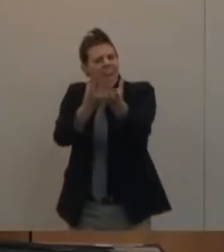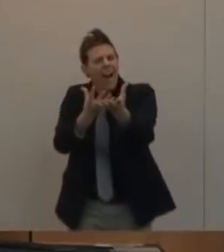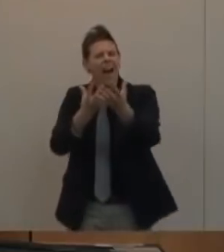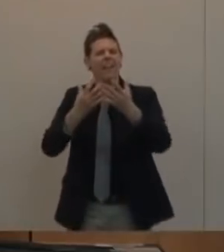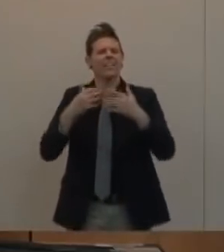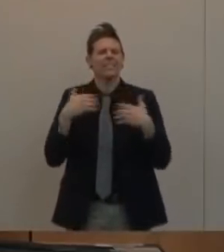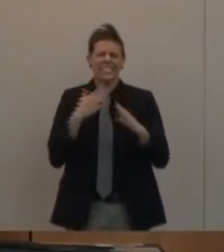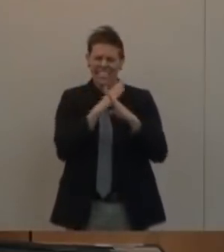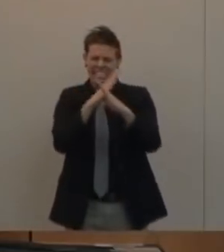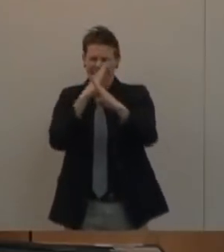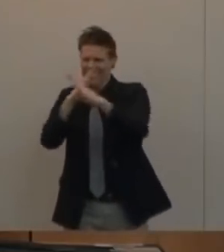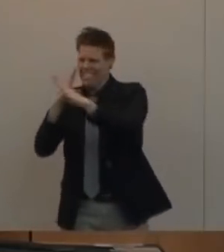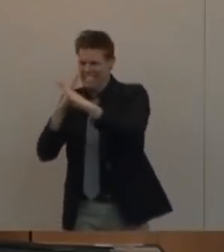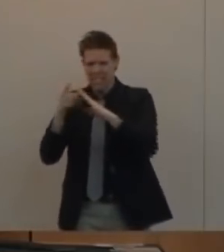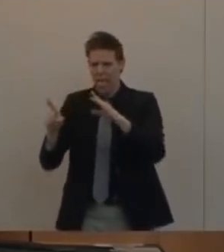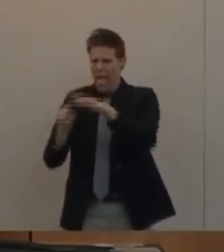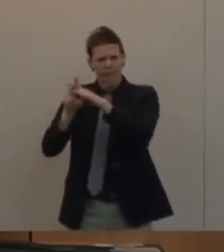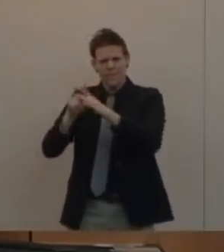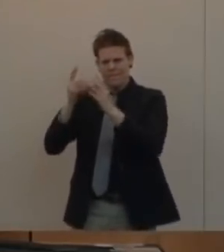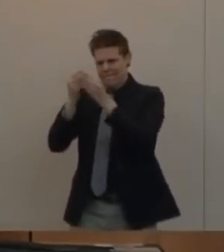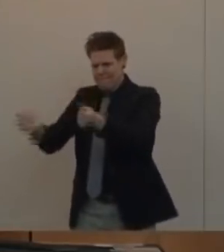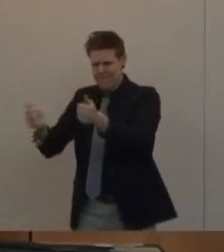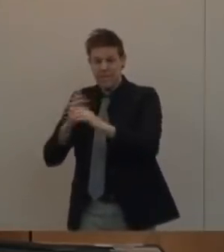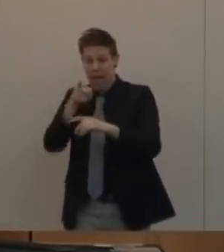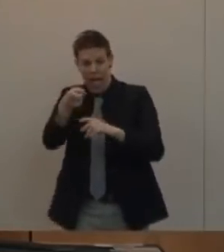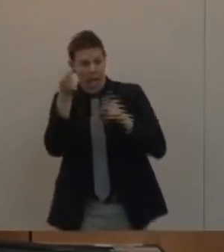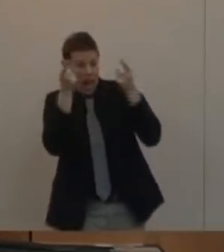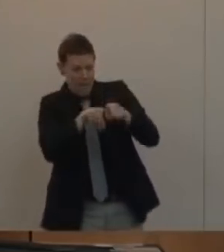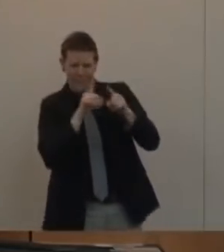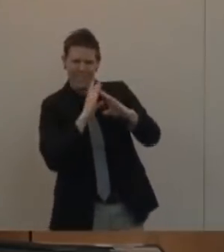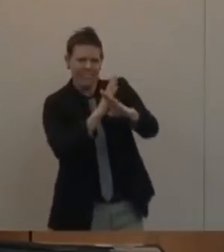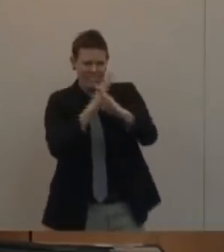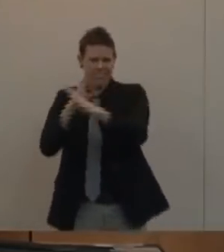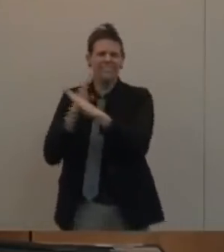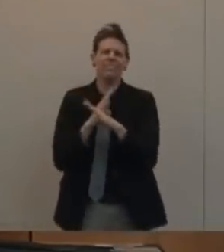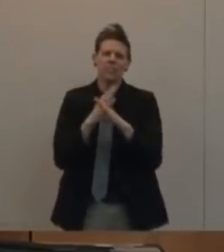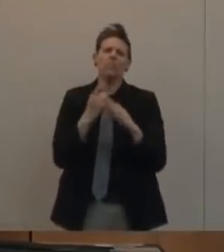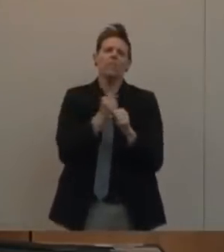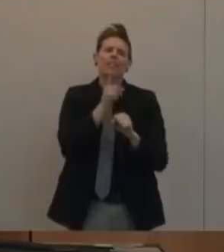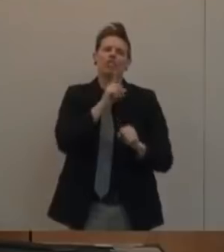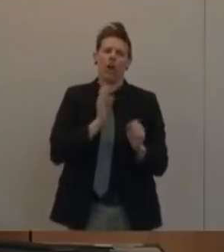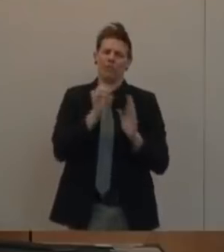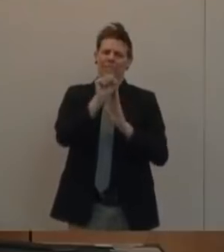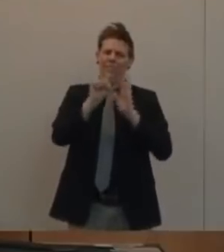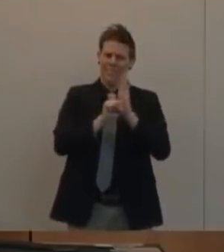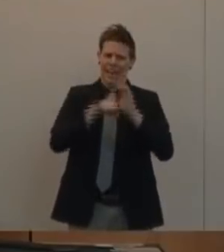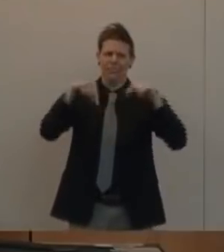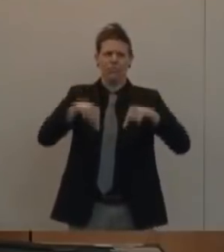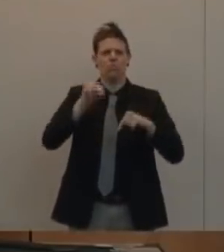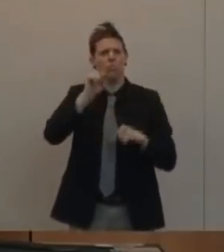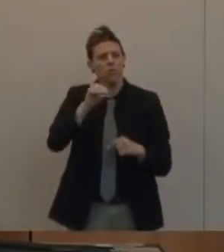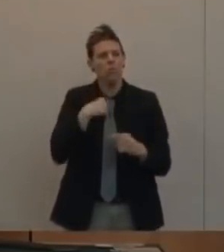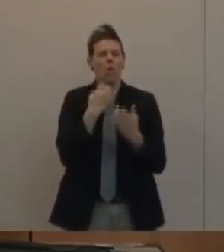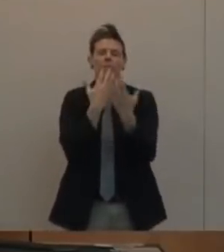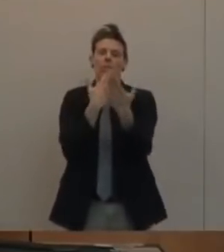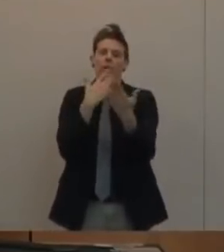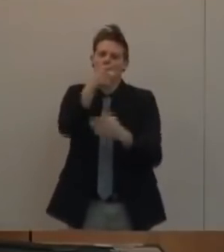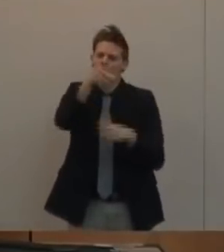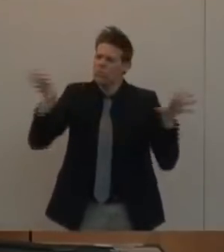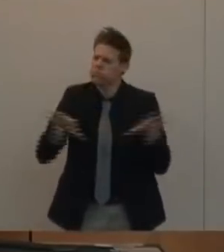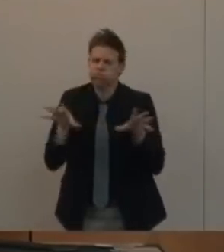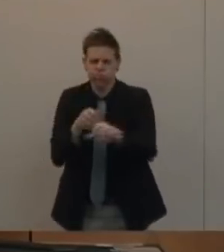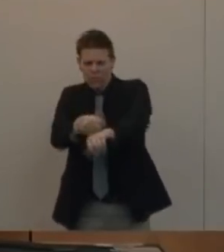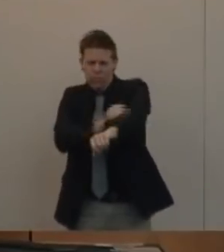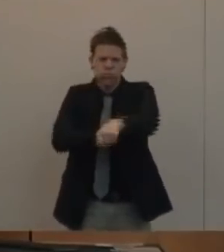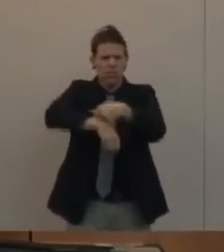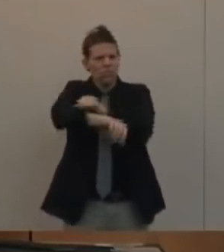save as many lives as we can in our state. And I thank you for all that you've done. But we're going to have to do more,